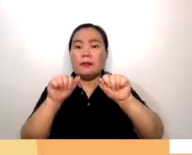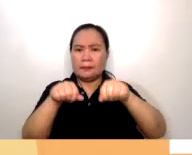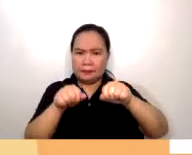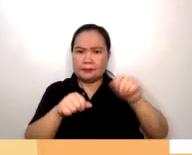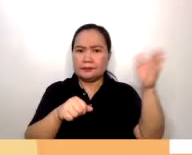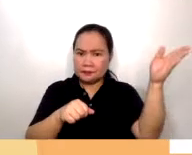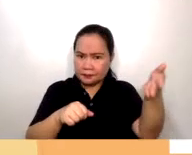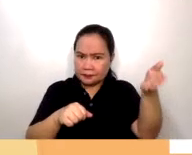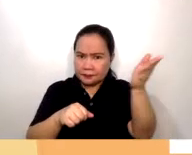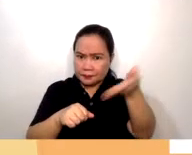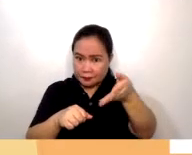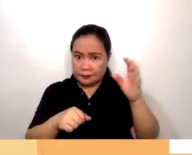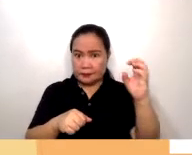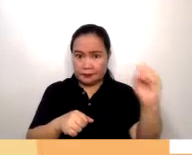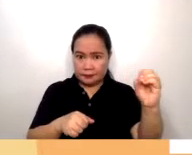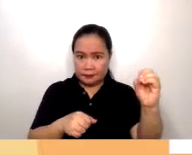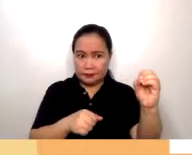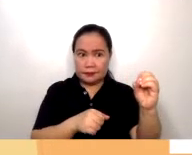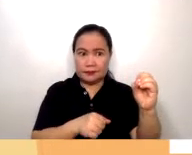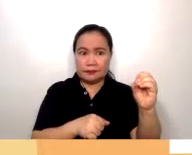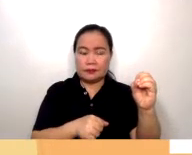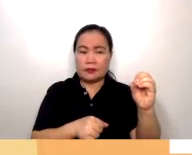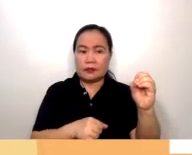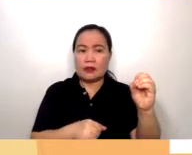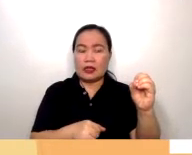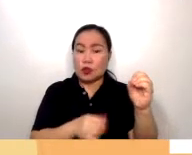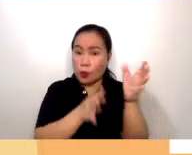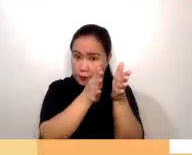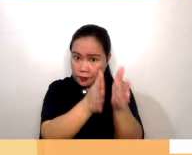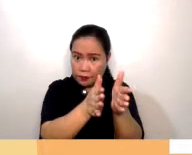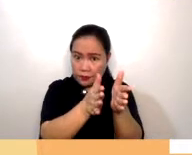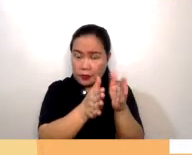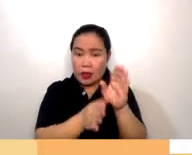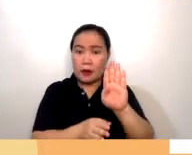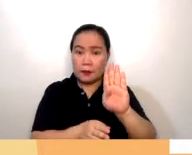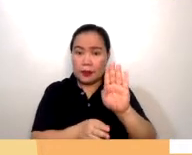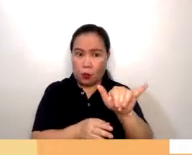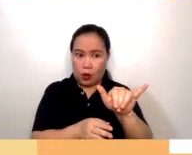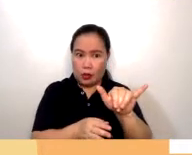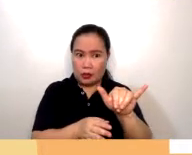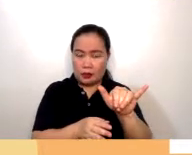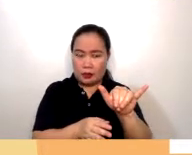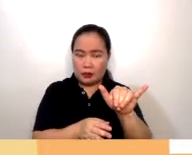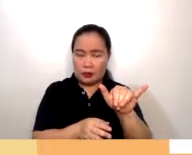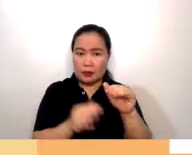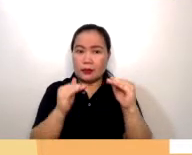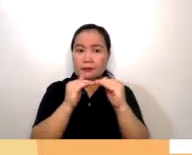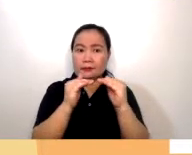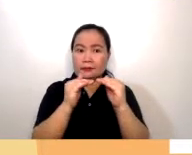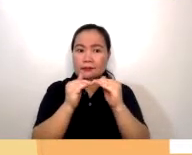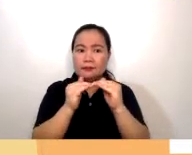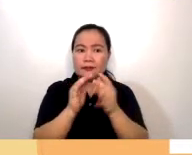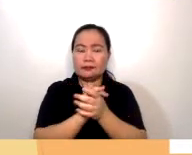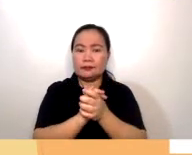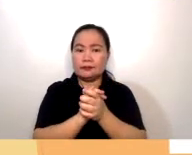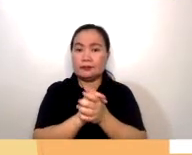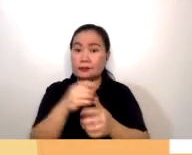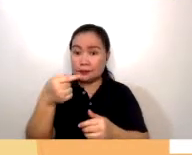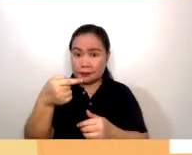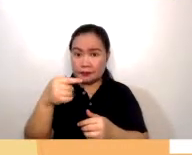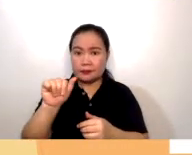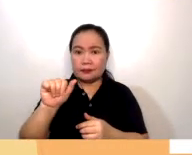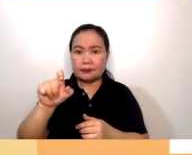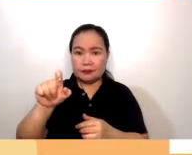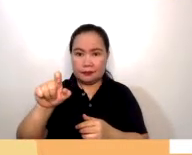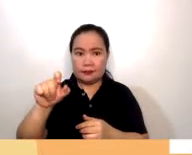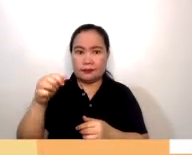ito. So, ano na lang ang matitira? So, we now have here by equals